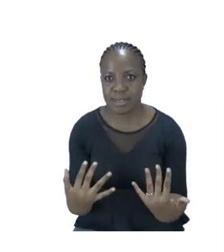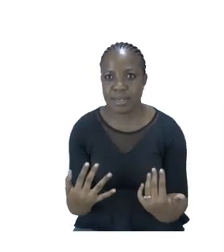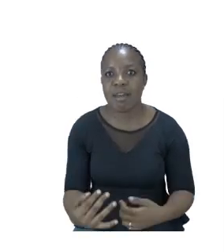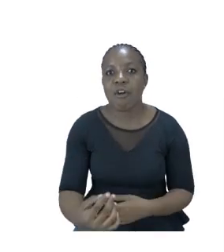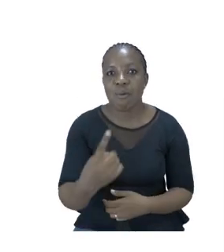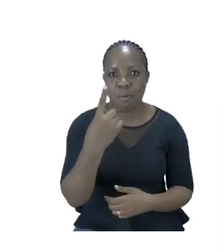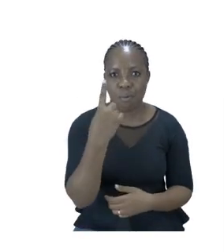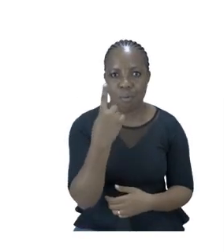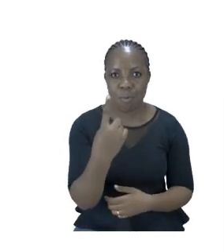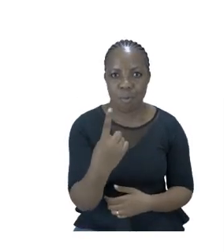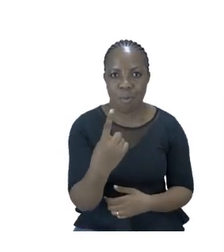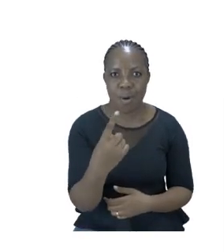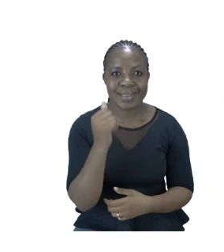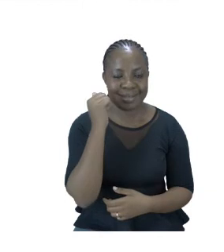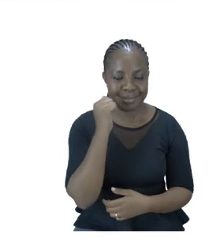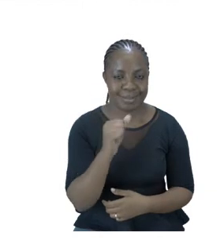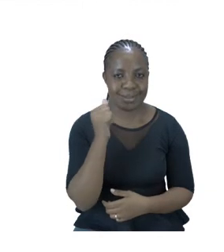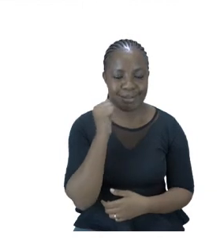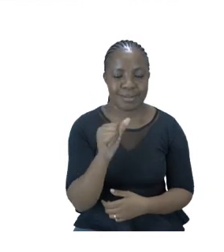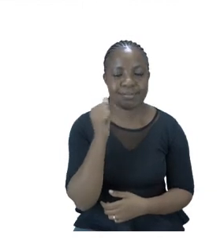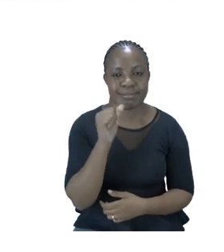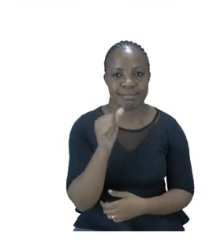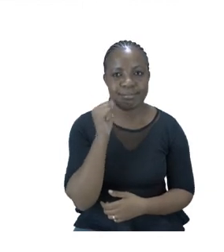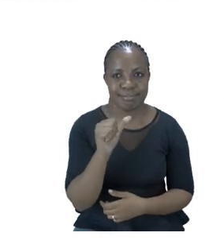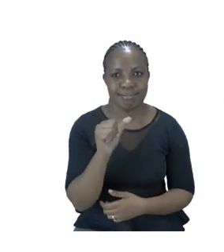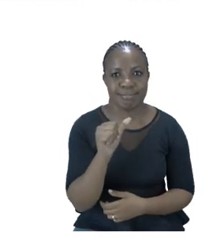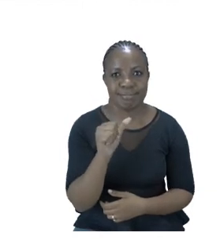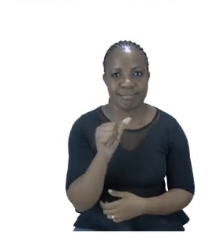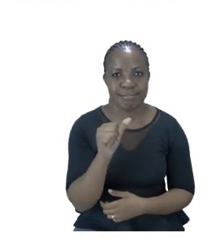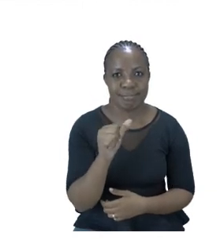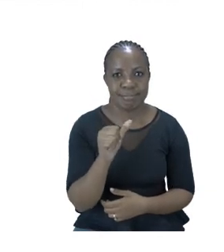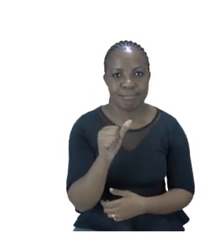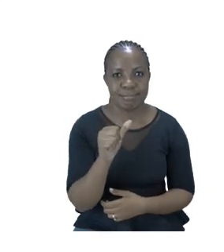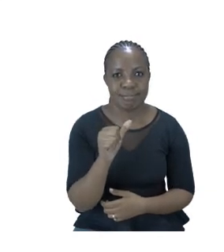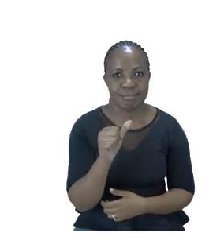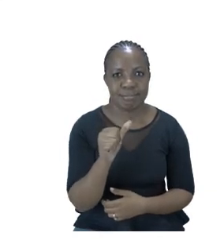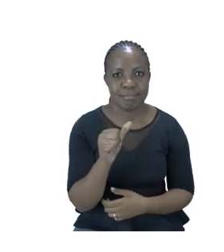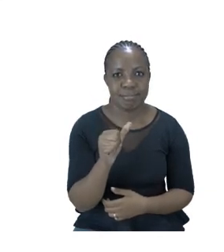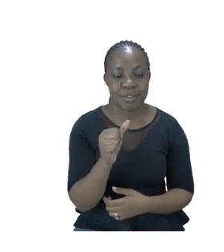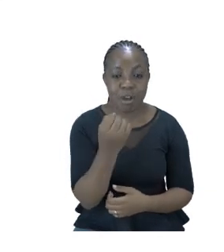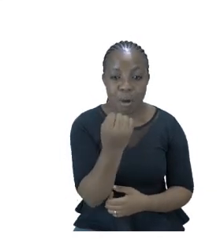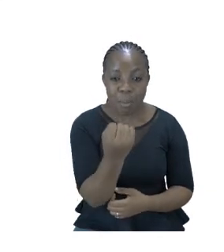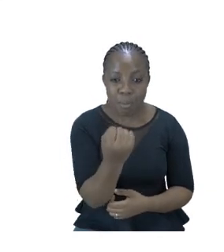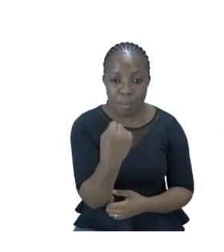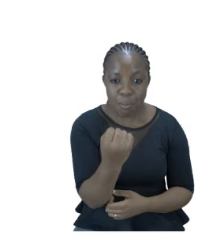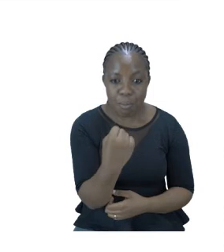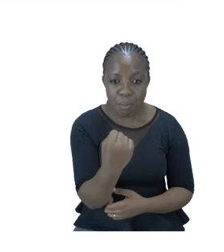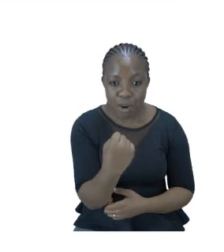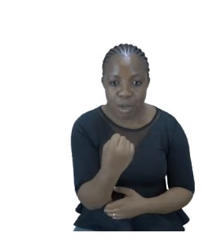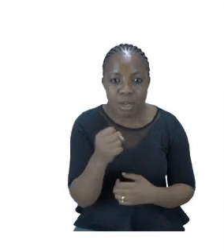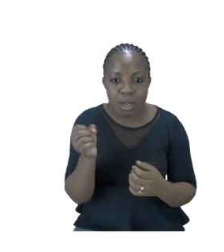one yellow ball. How many balls are there all